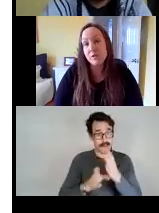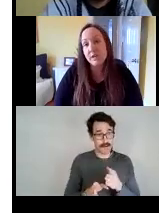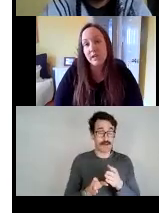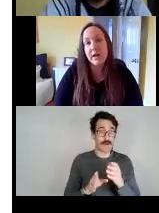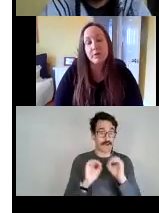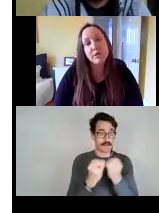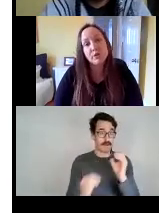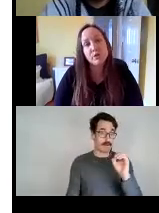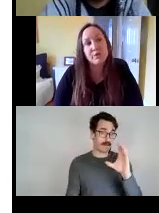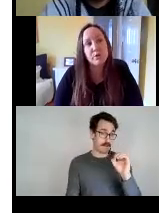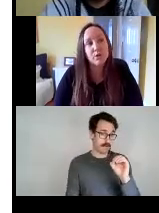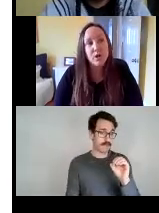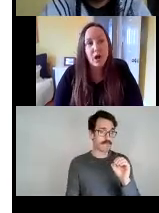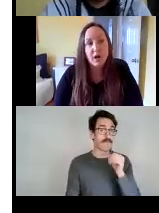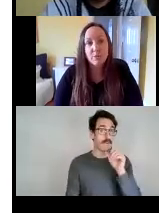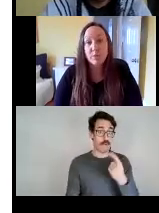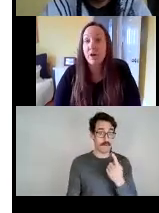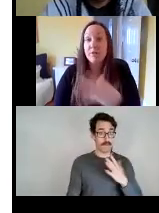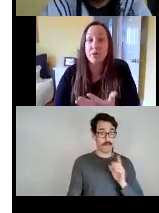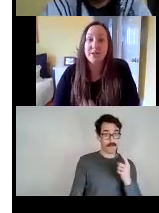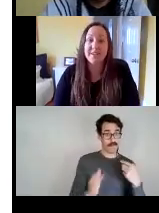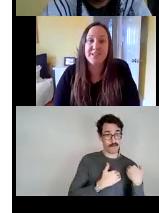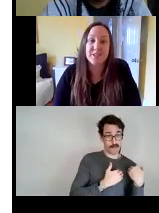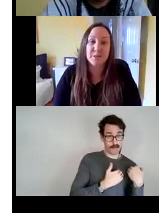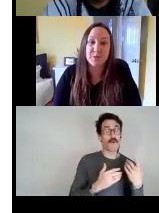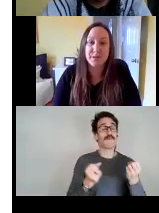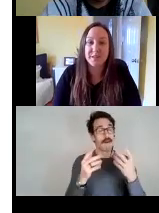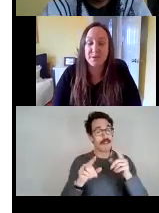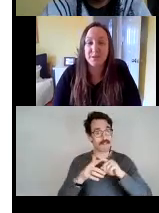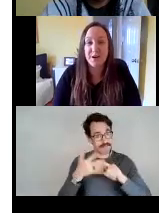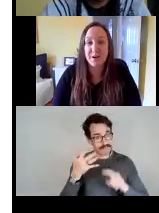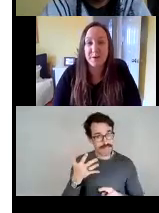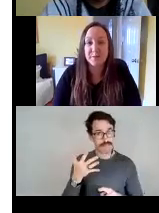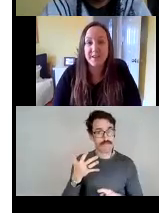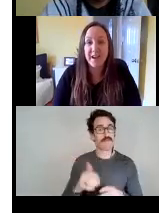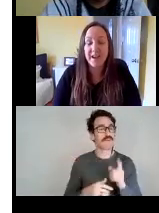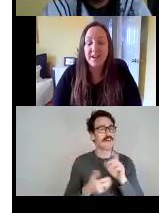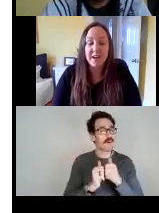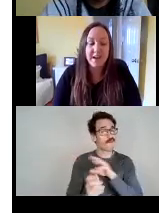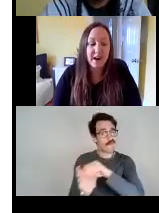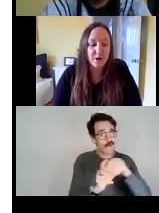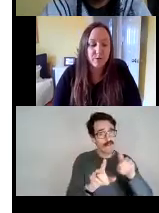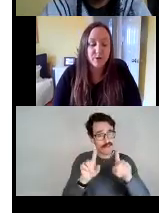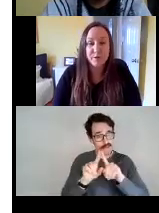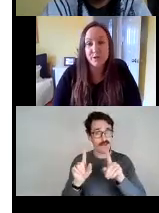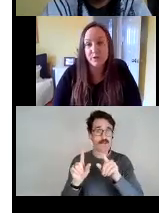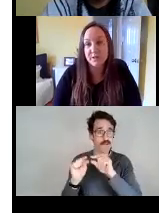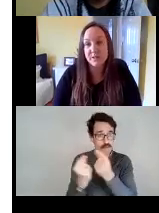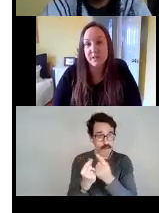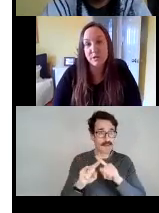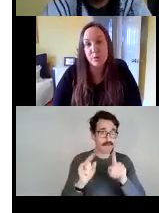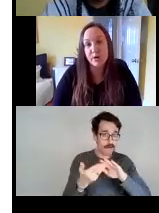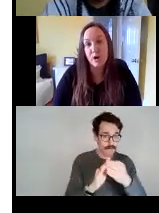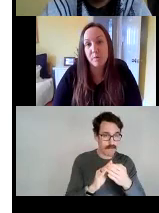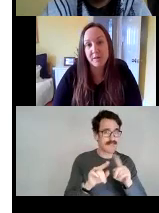the community at a regional level with other organizations, which we're going to sort of talk about today, and how 2 different services